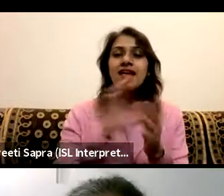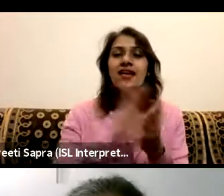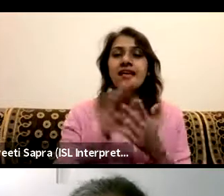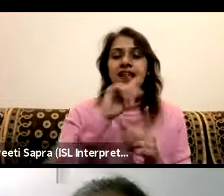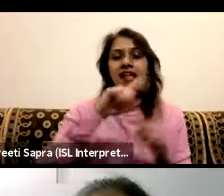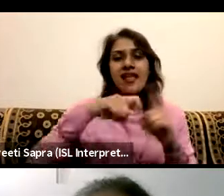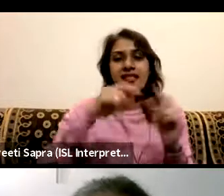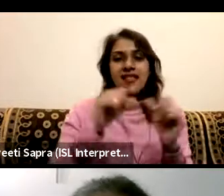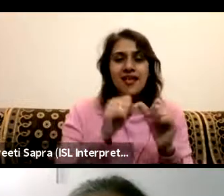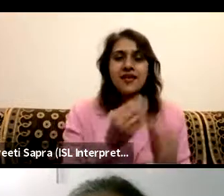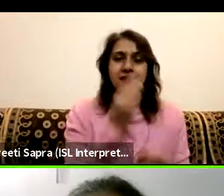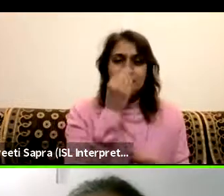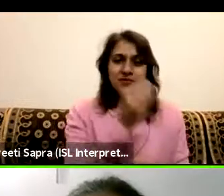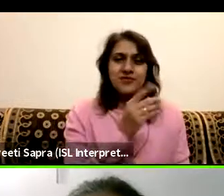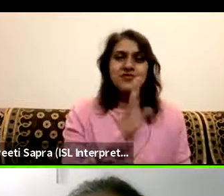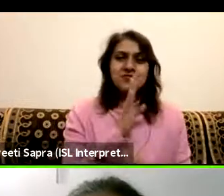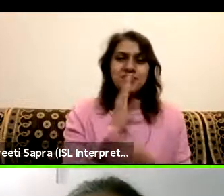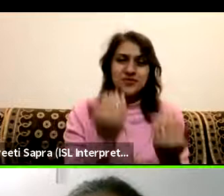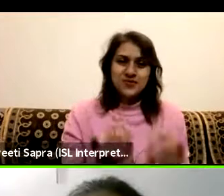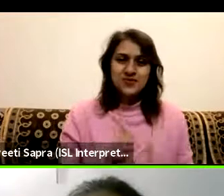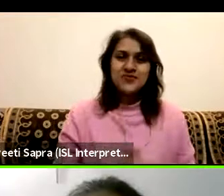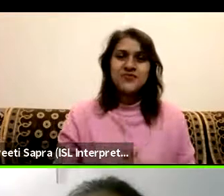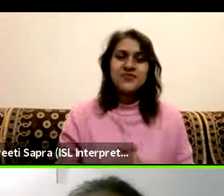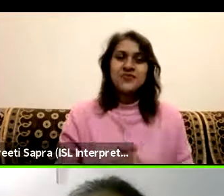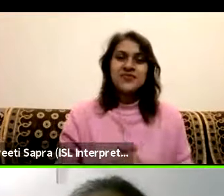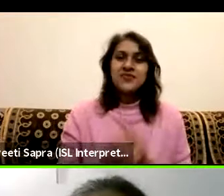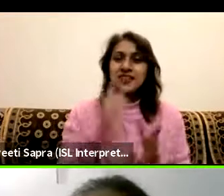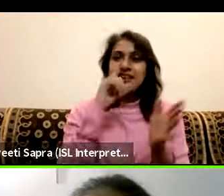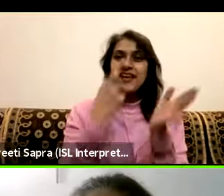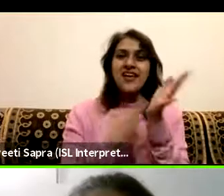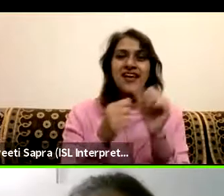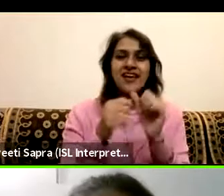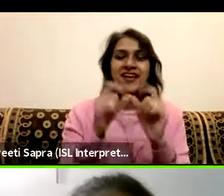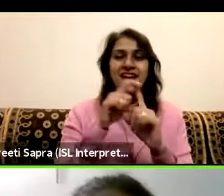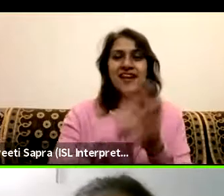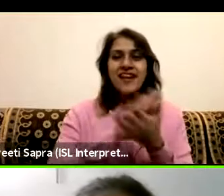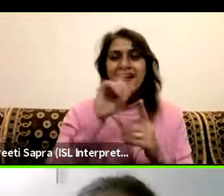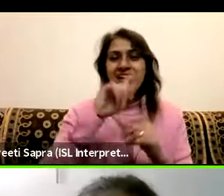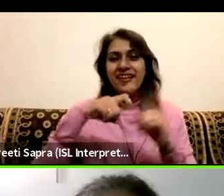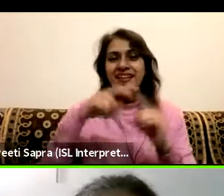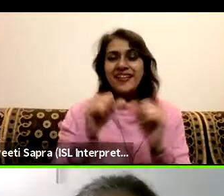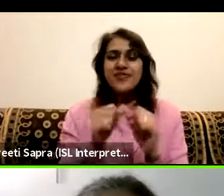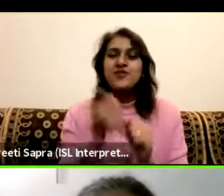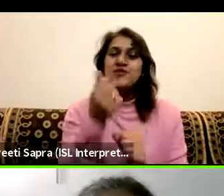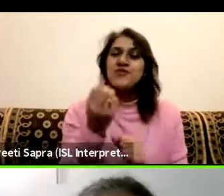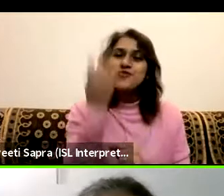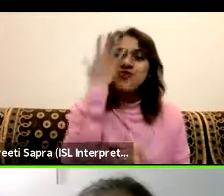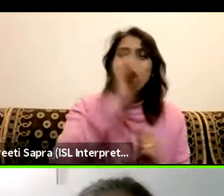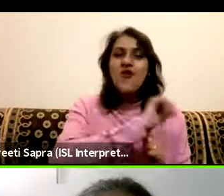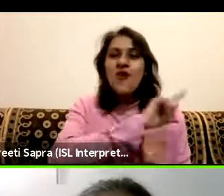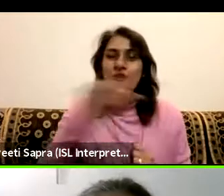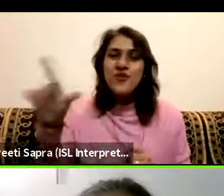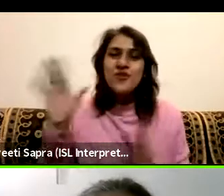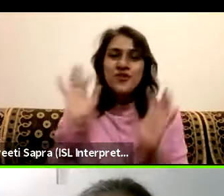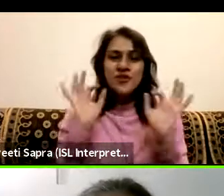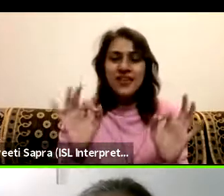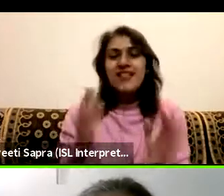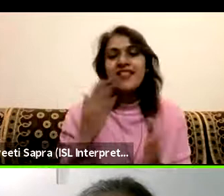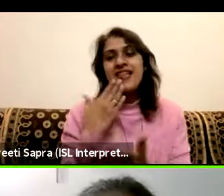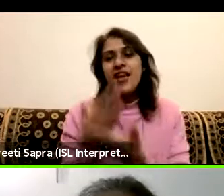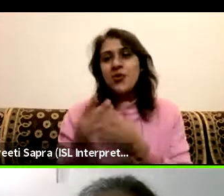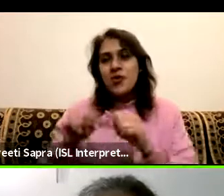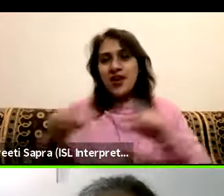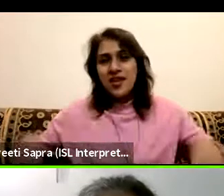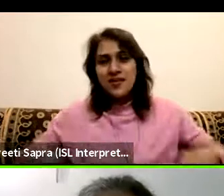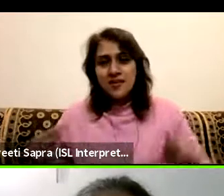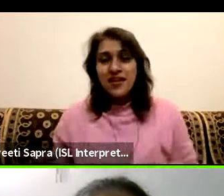him. Thank you, Arman, and good morning, everybody. It's wonderful to be here today. As